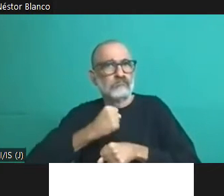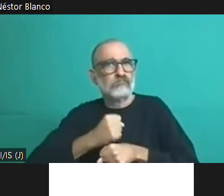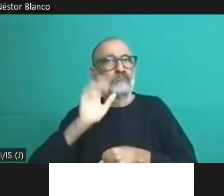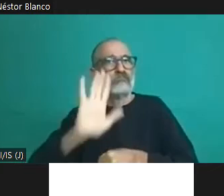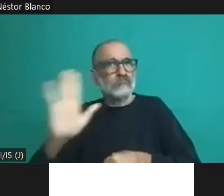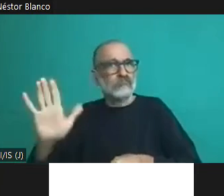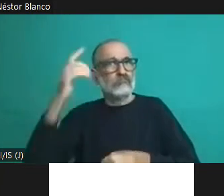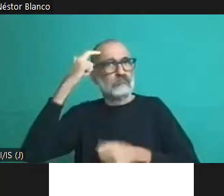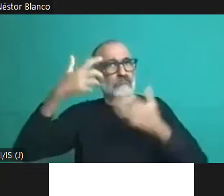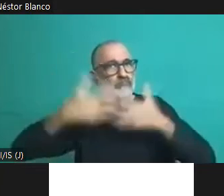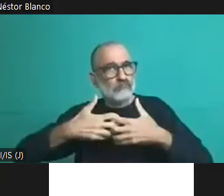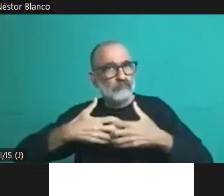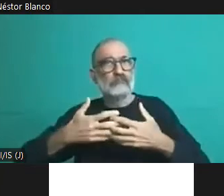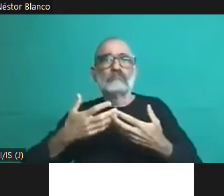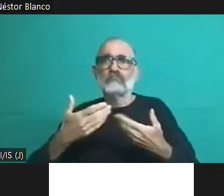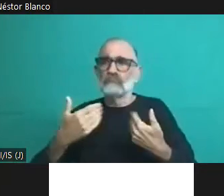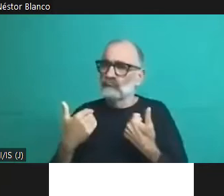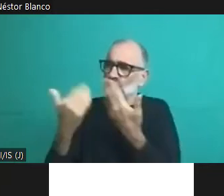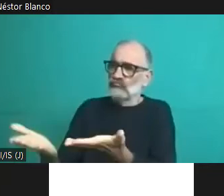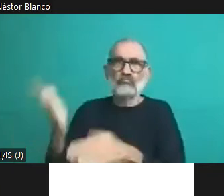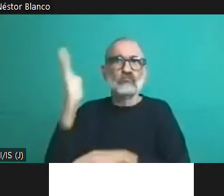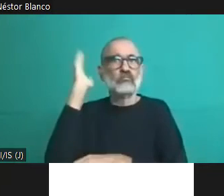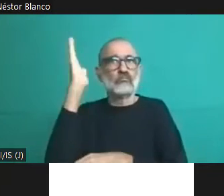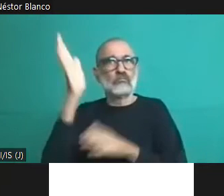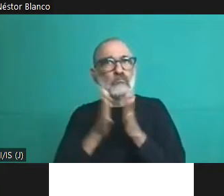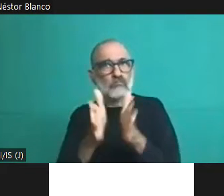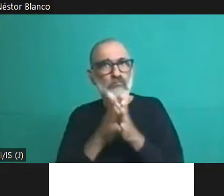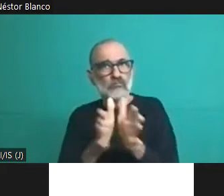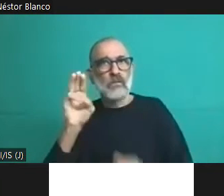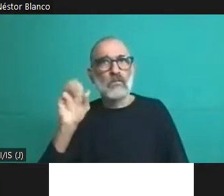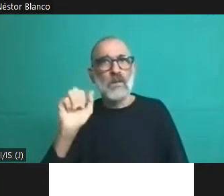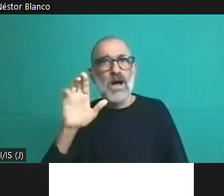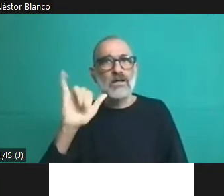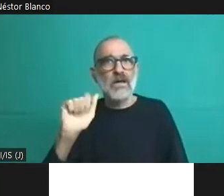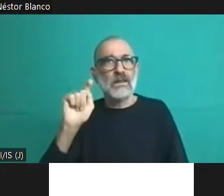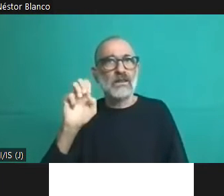Now I'd like to turn it over to Maria Teresa for her thoughts.